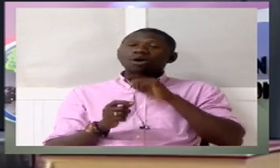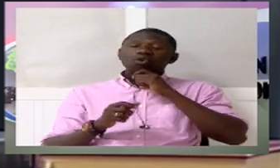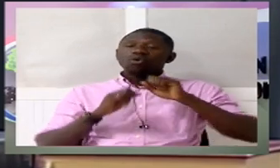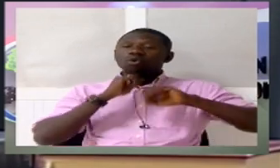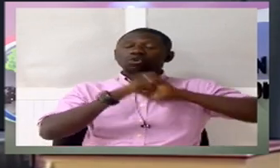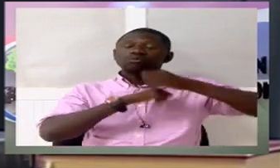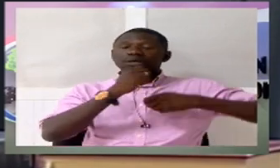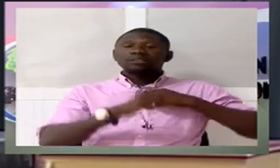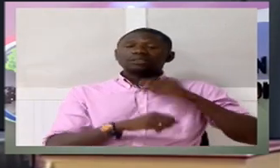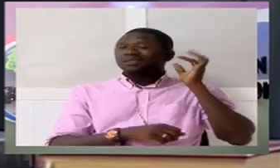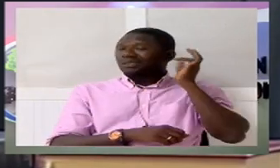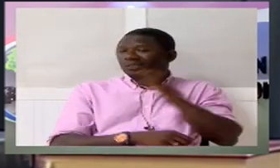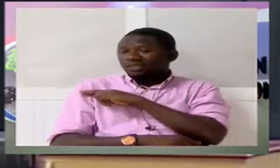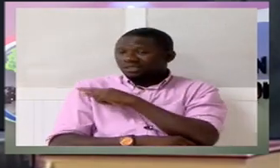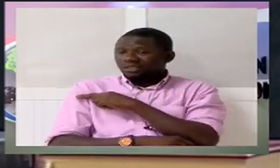husband's sister.